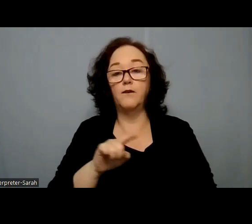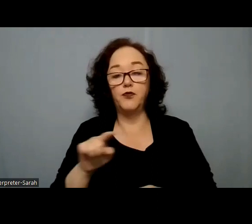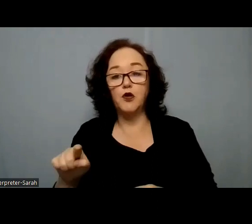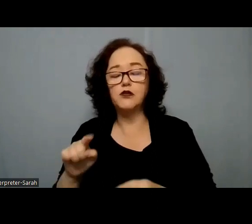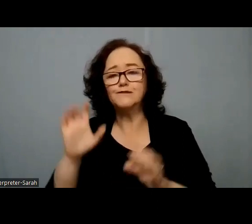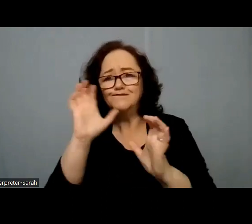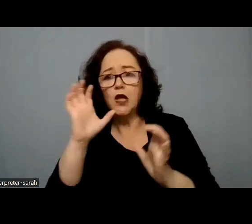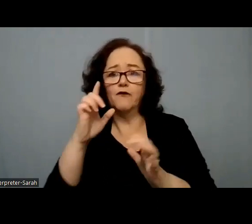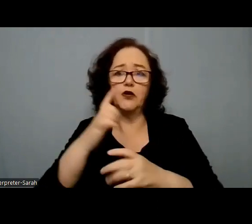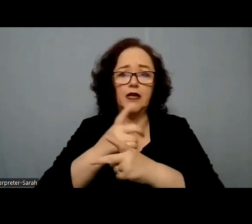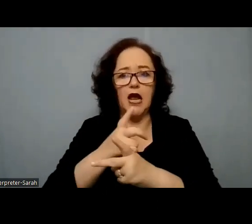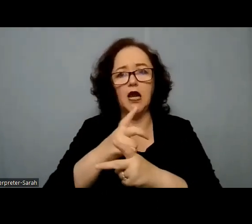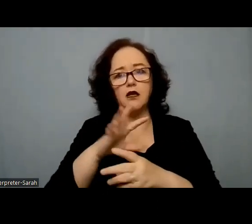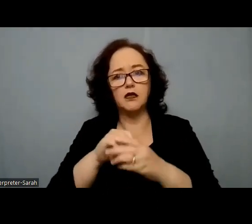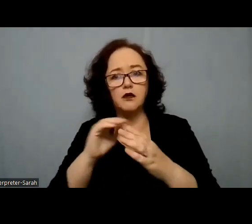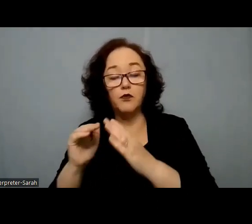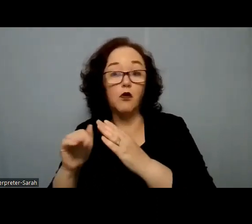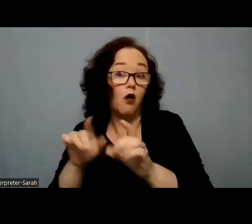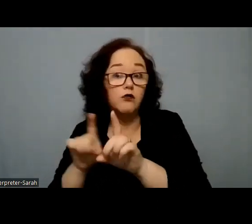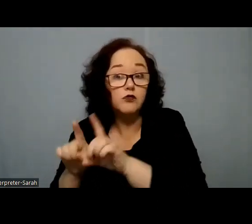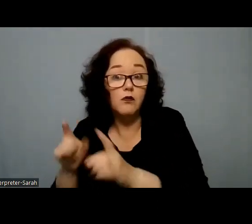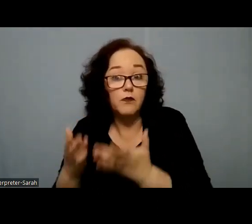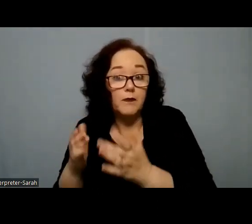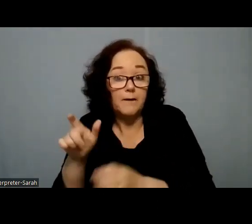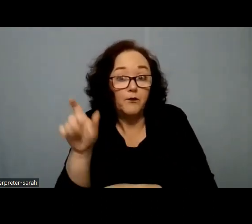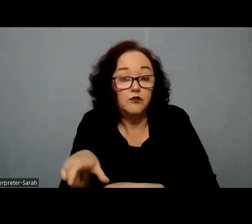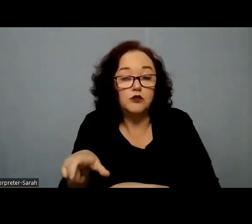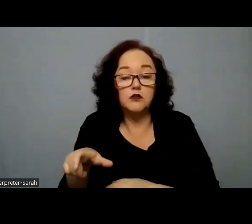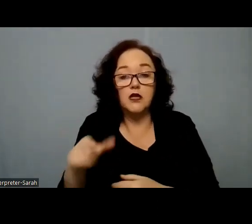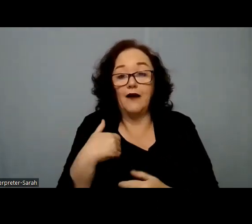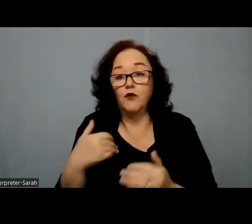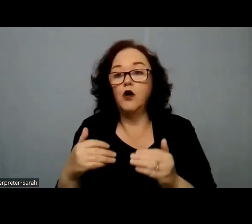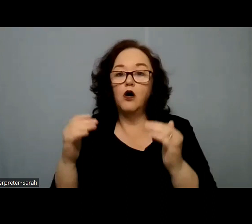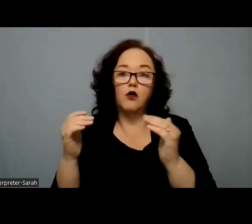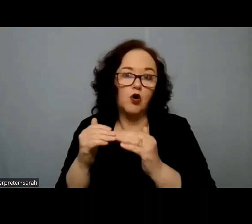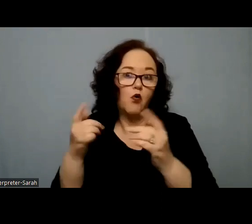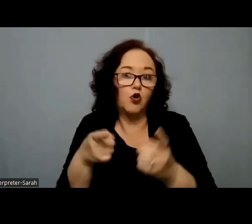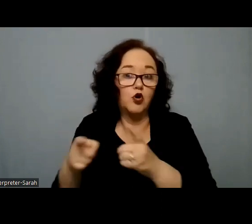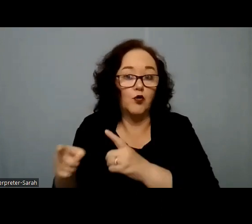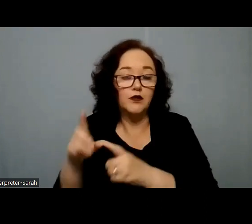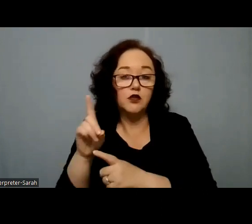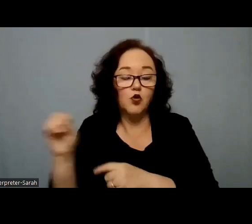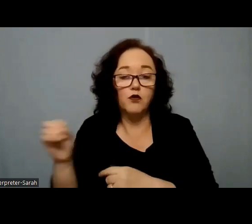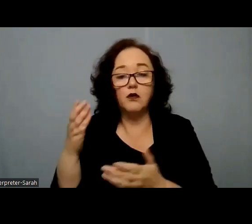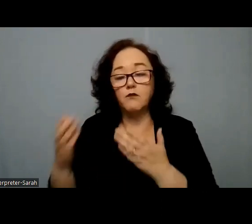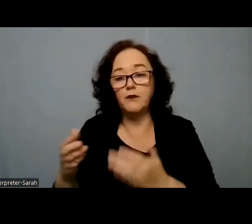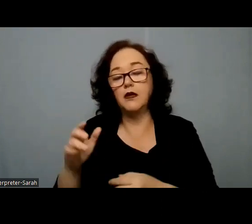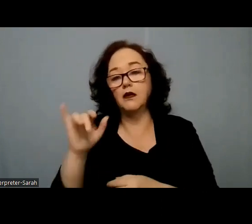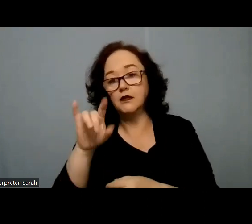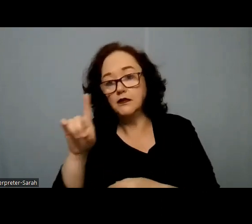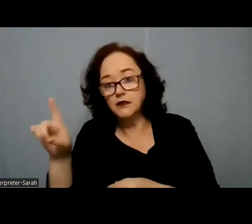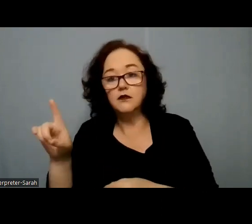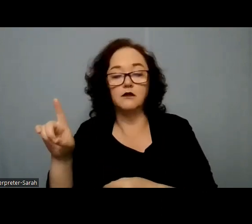as well as those persons who may have co-occurring disorders, including intellectual and developmental